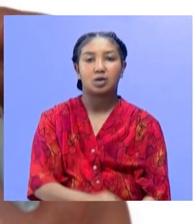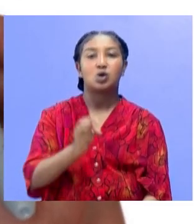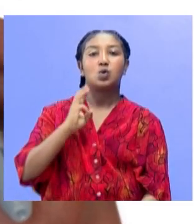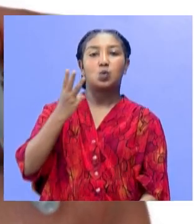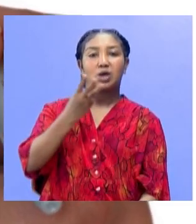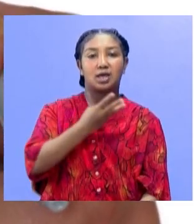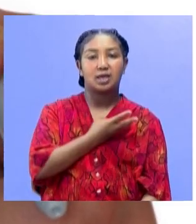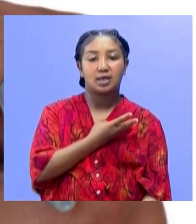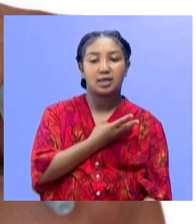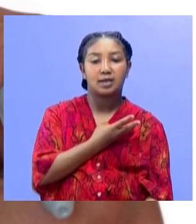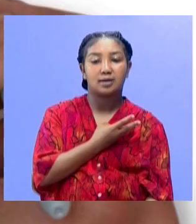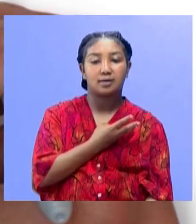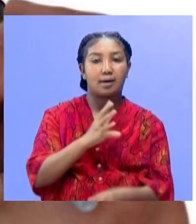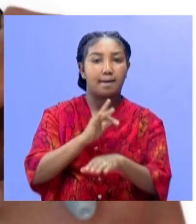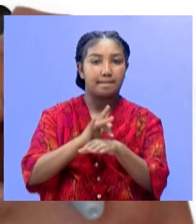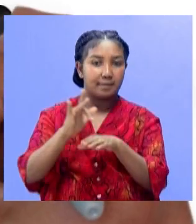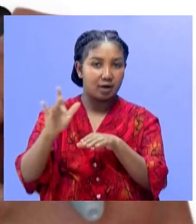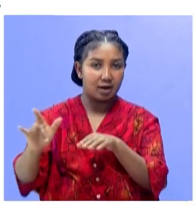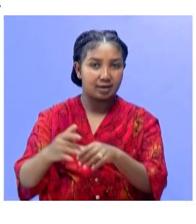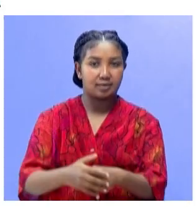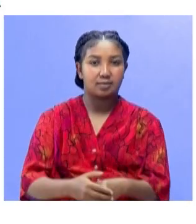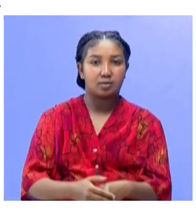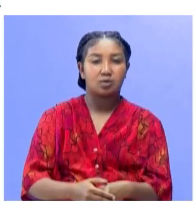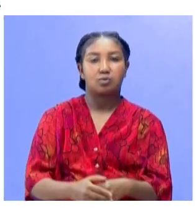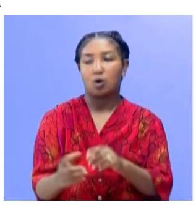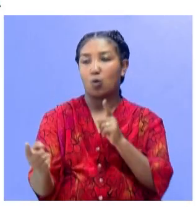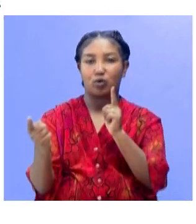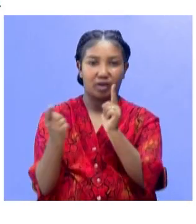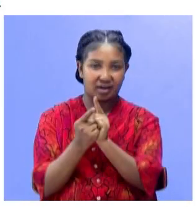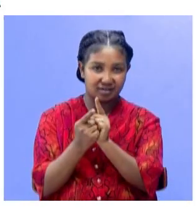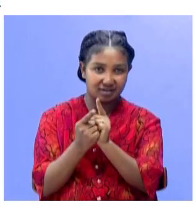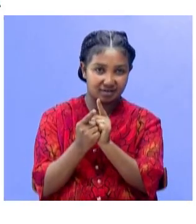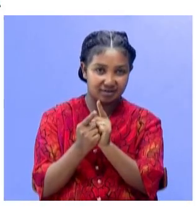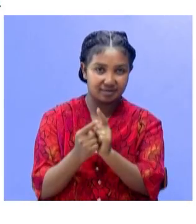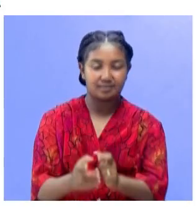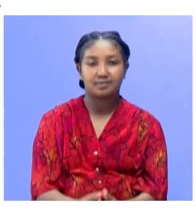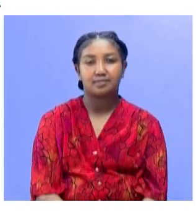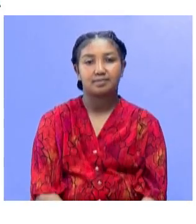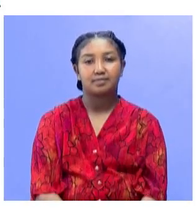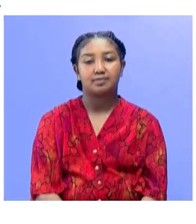we blank contact